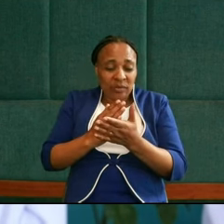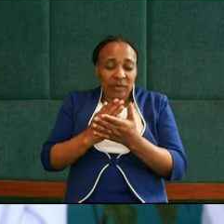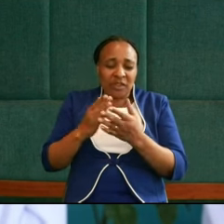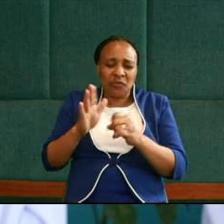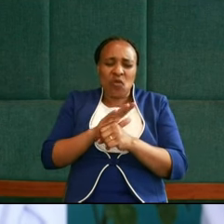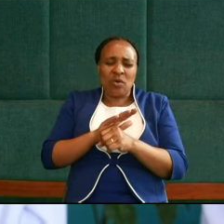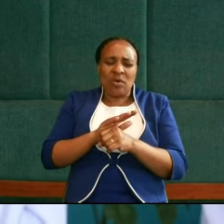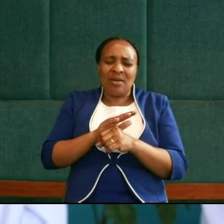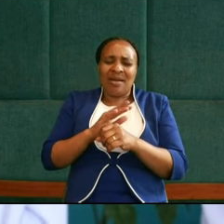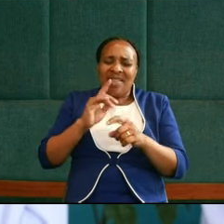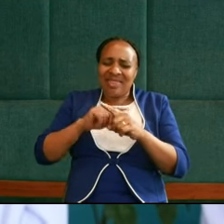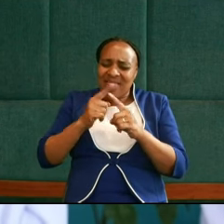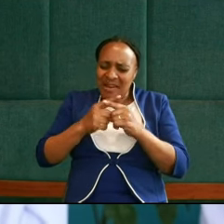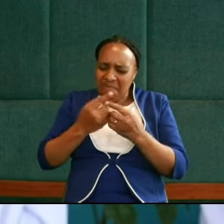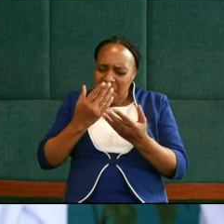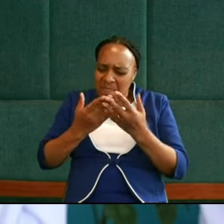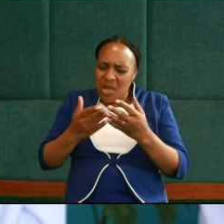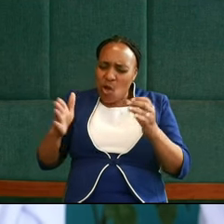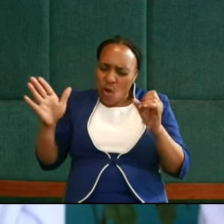completely,